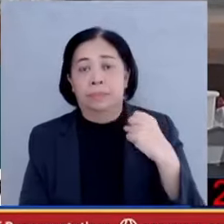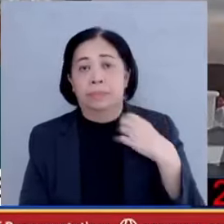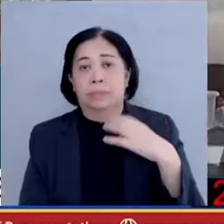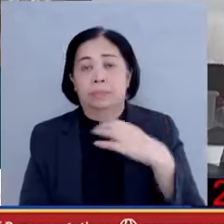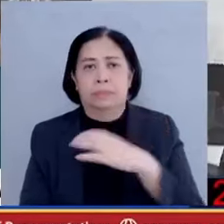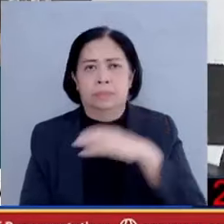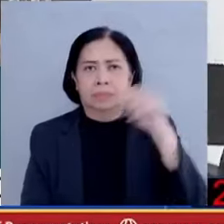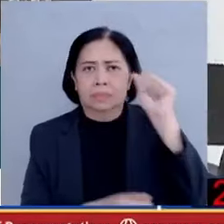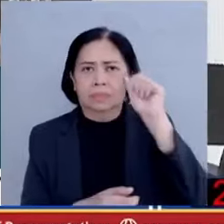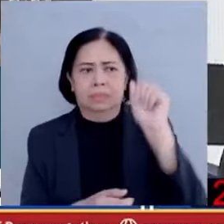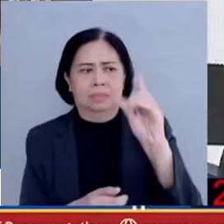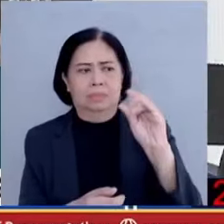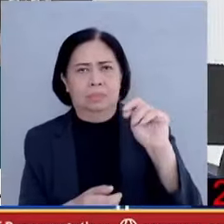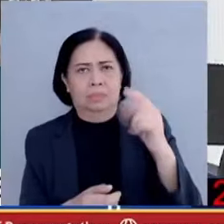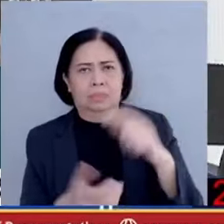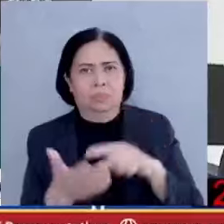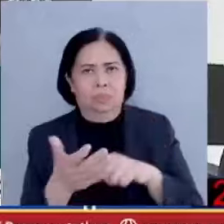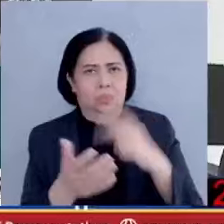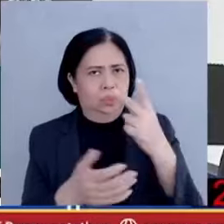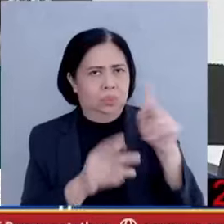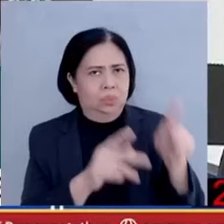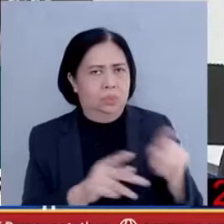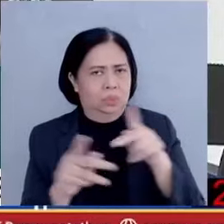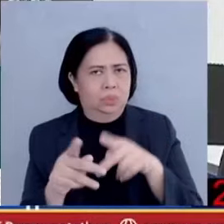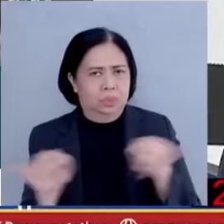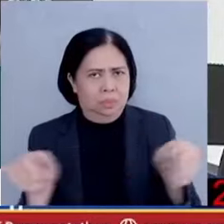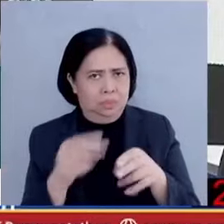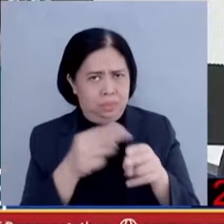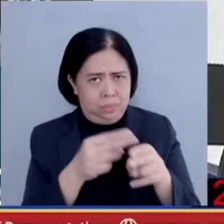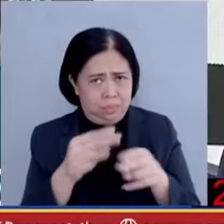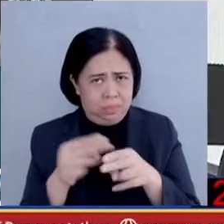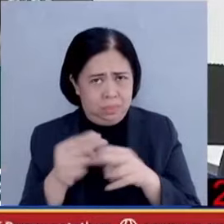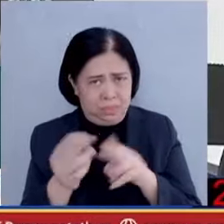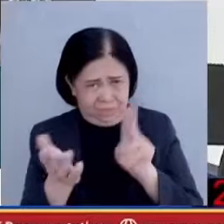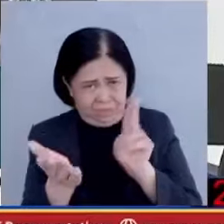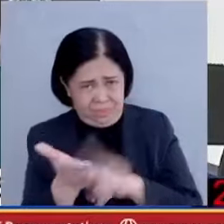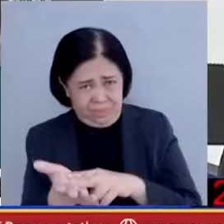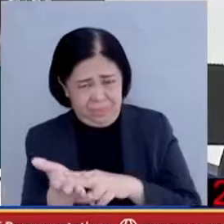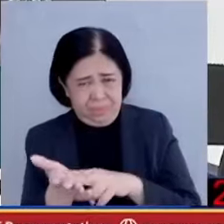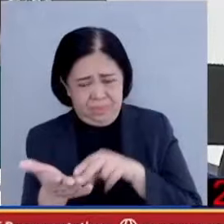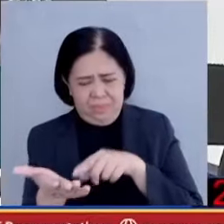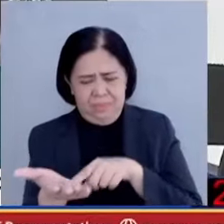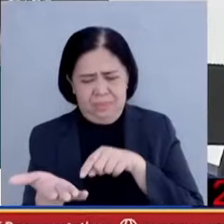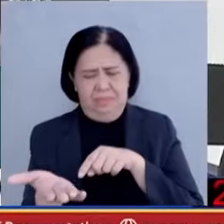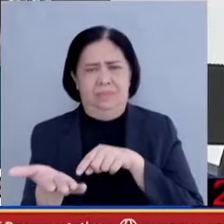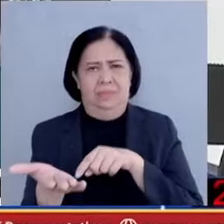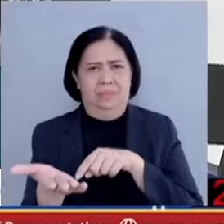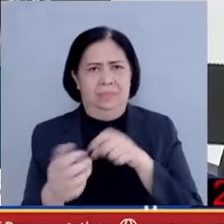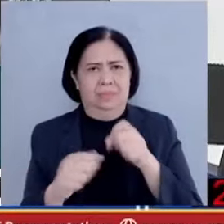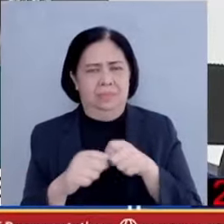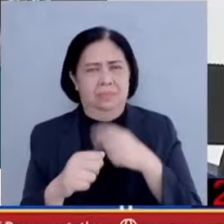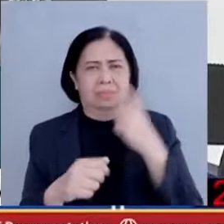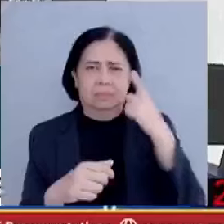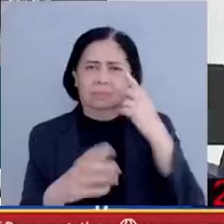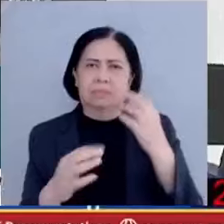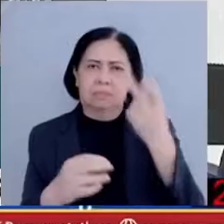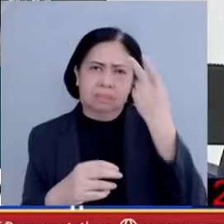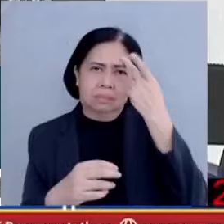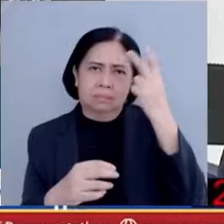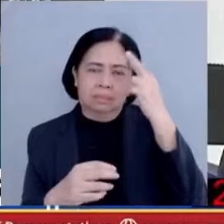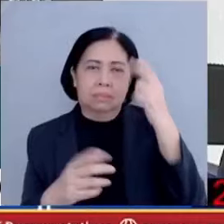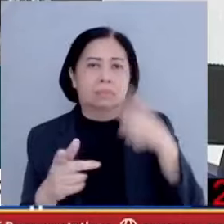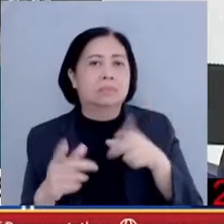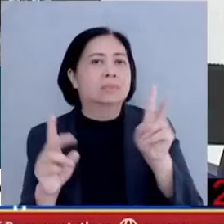unlikely that two individuals with the same name signed the receipts in question, prompting him to suspect that there were